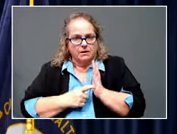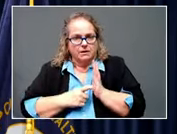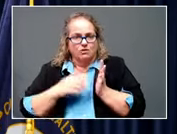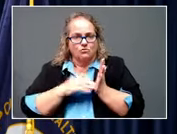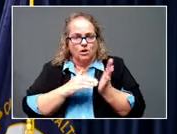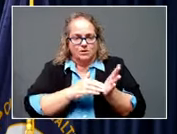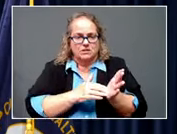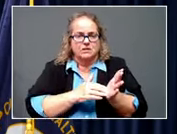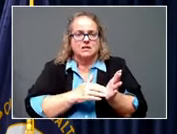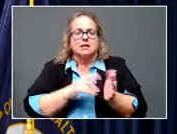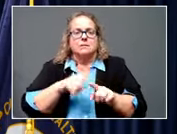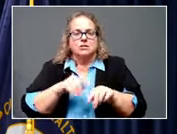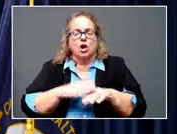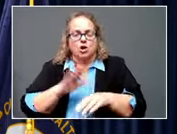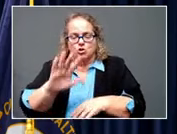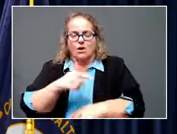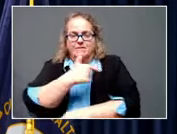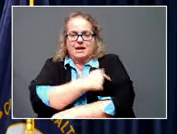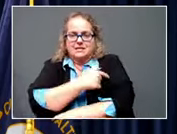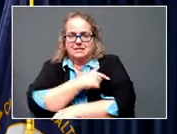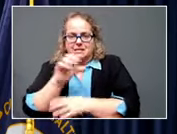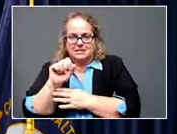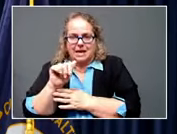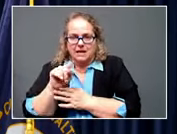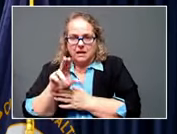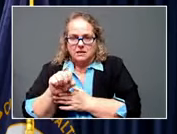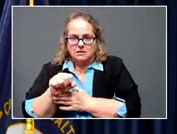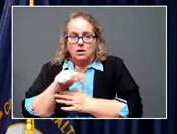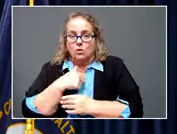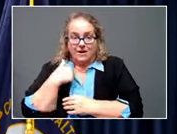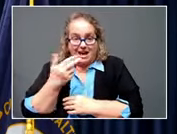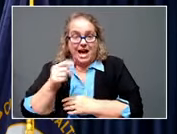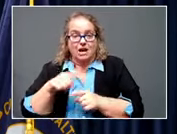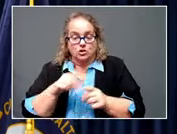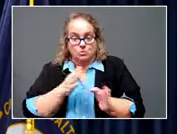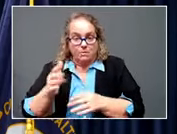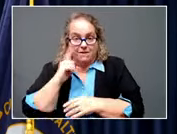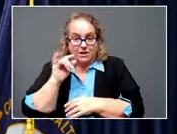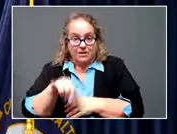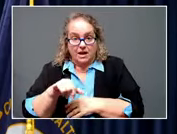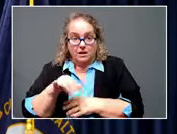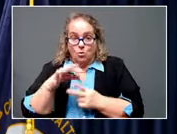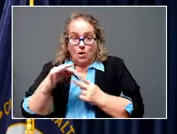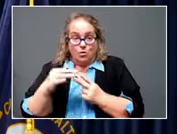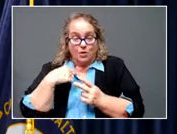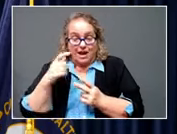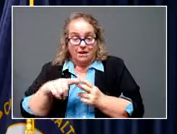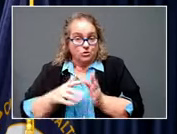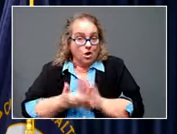on your vaccination status. We've had to prepare for this. Whether or not we'll have to operationalize it depends on the